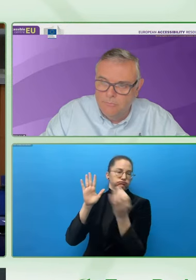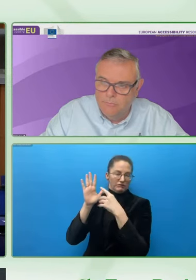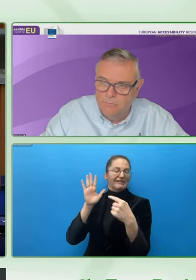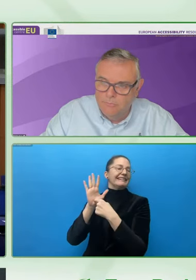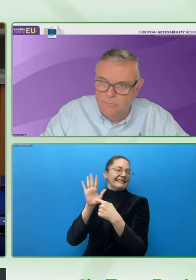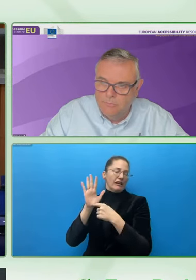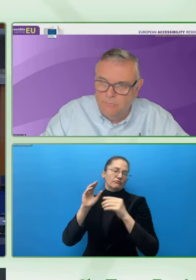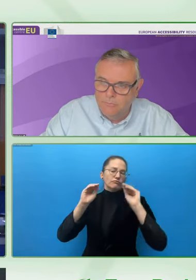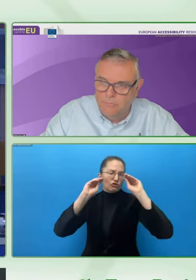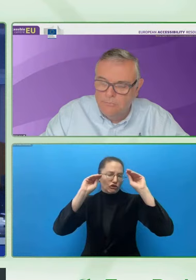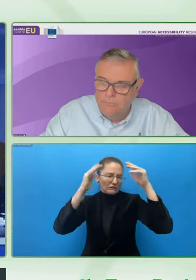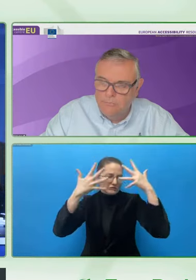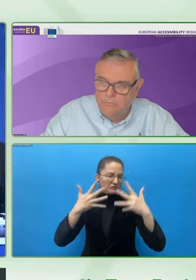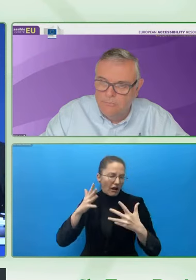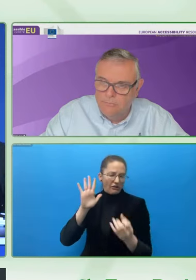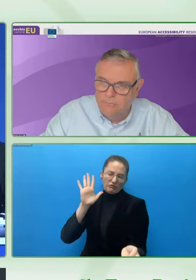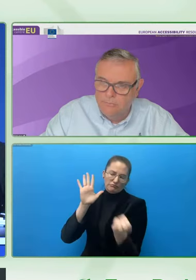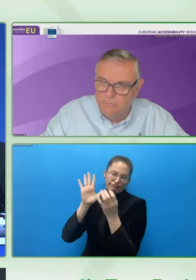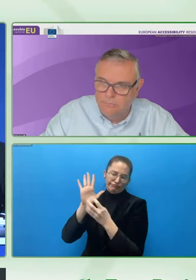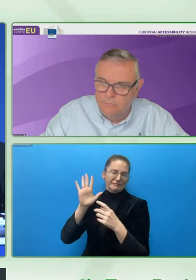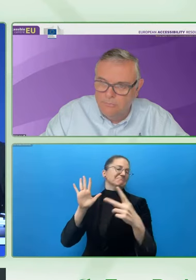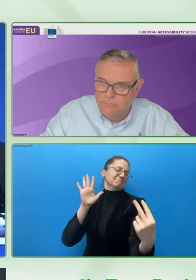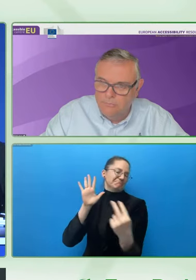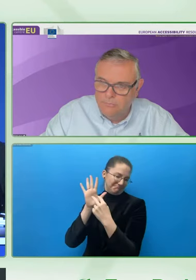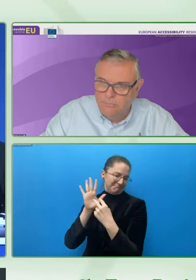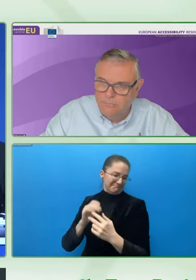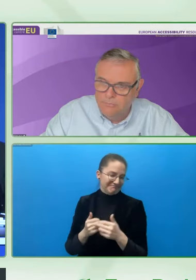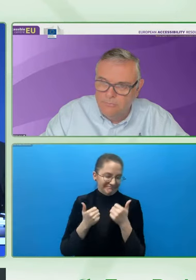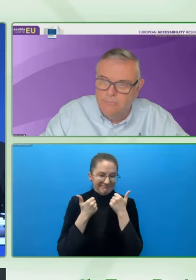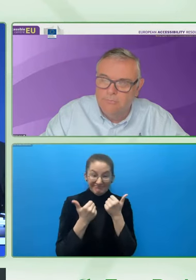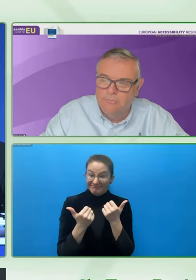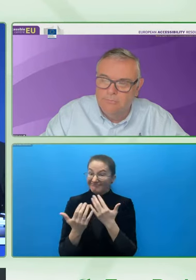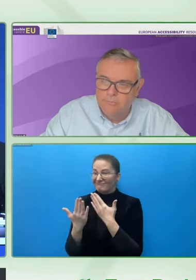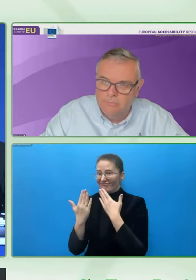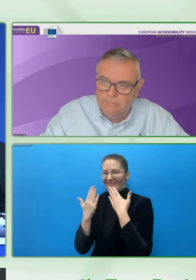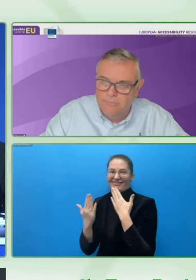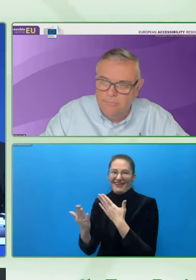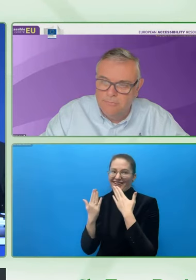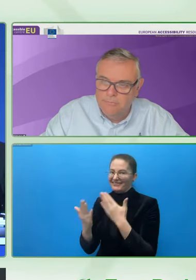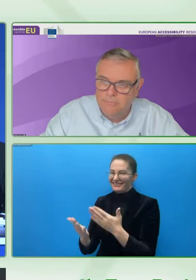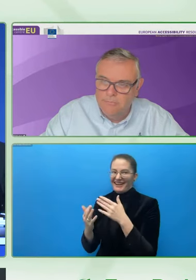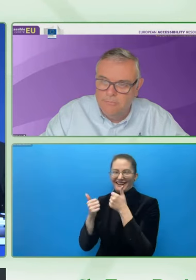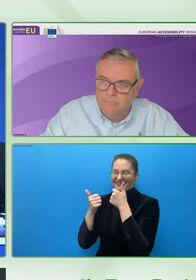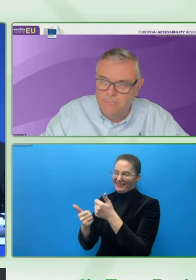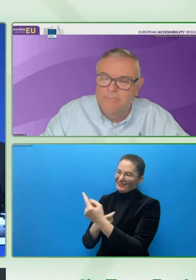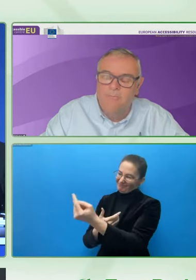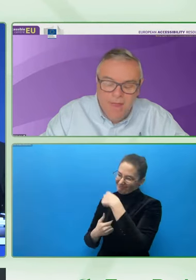So thank you again, Jesus, for joining us today, and saludos a Madrid.